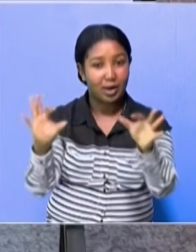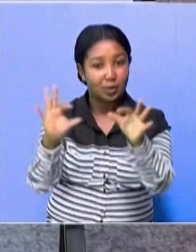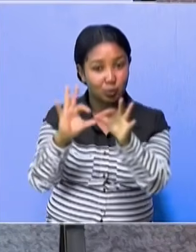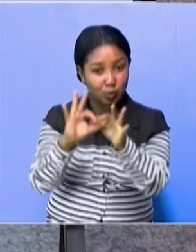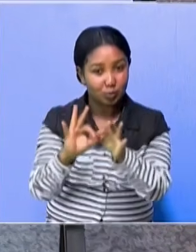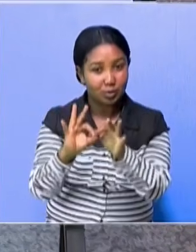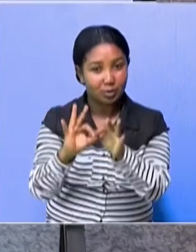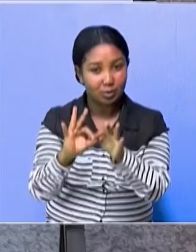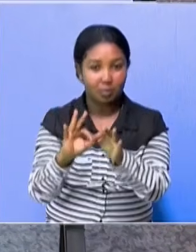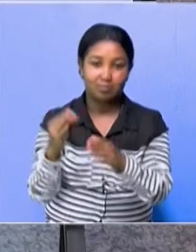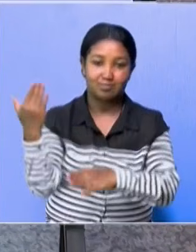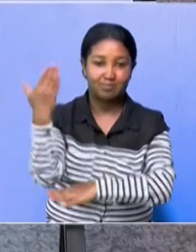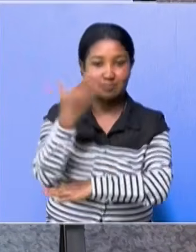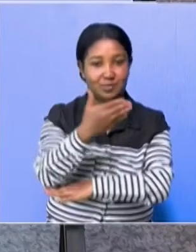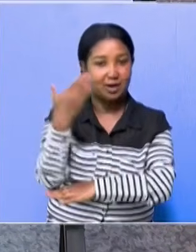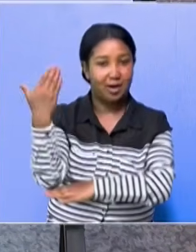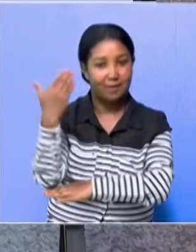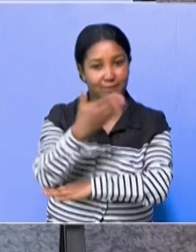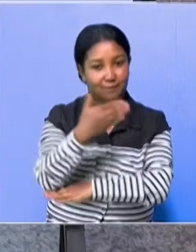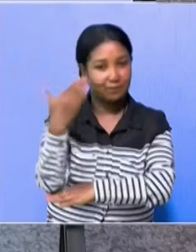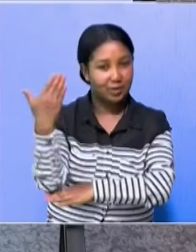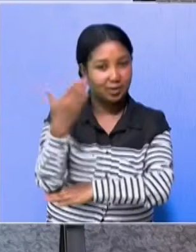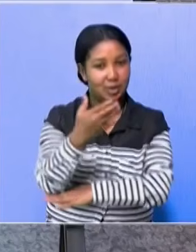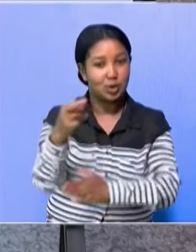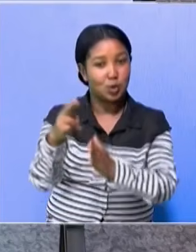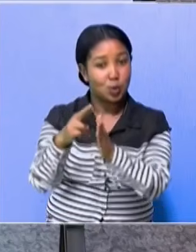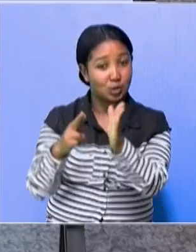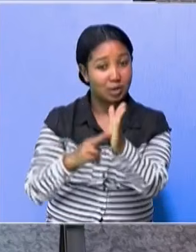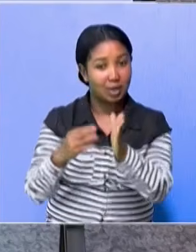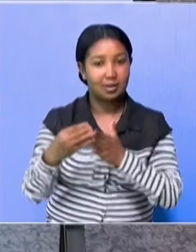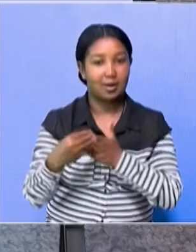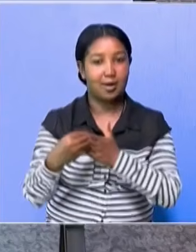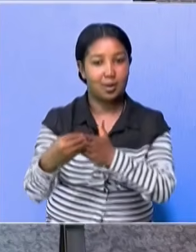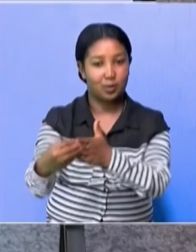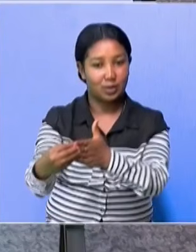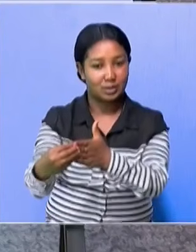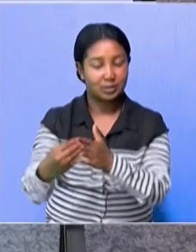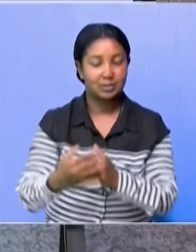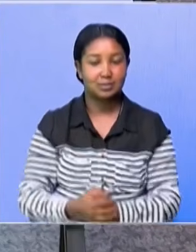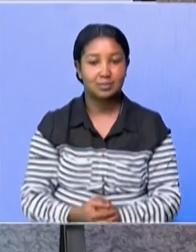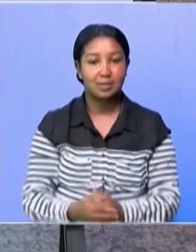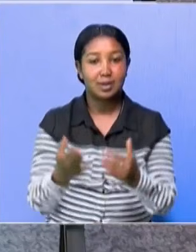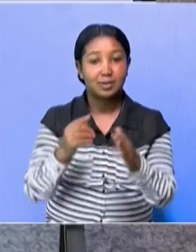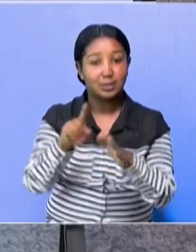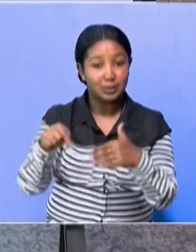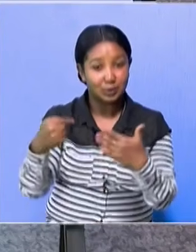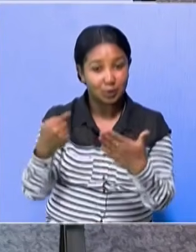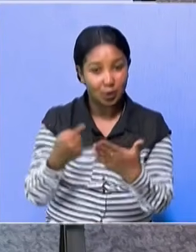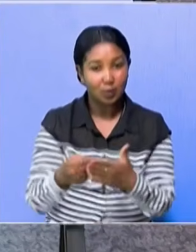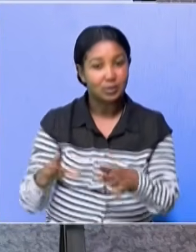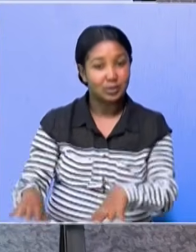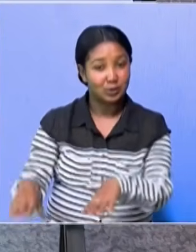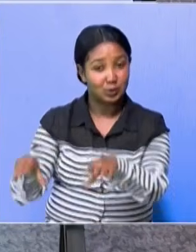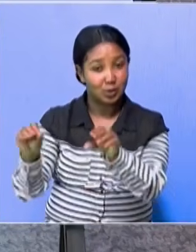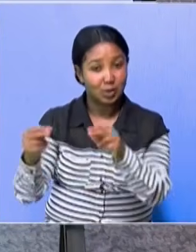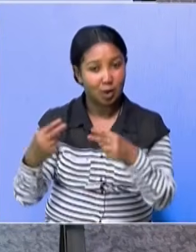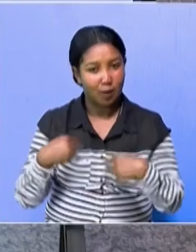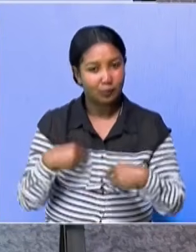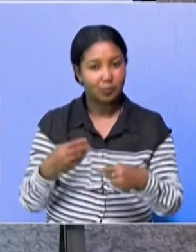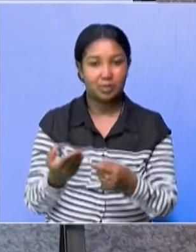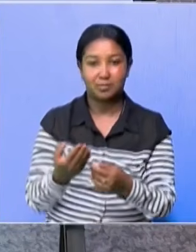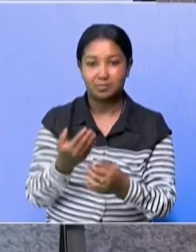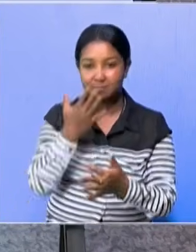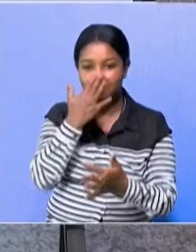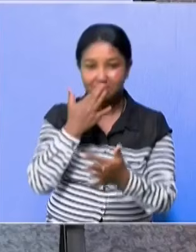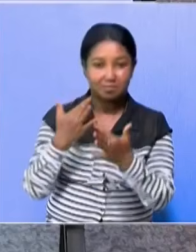stated earlier. That is traffic rules and regulations. So, students, you have to be familiar